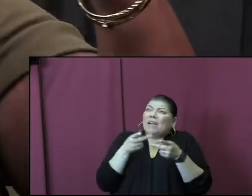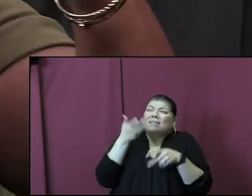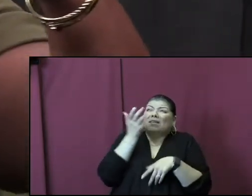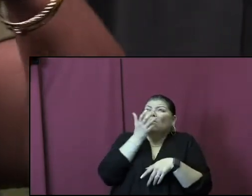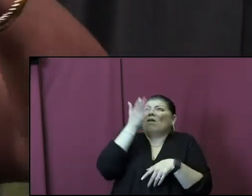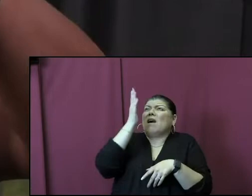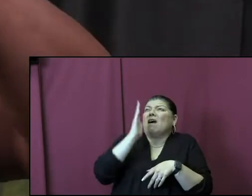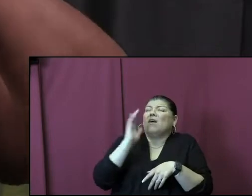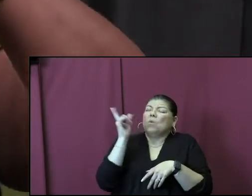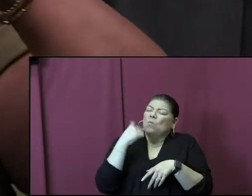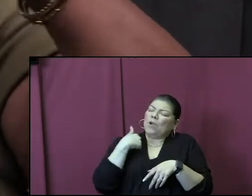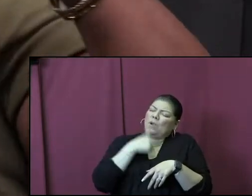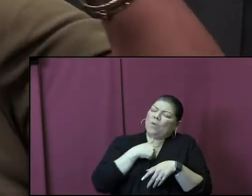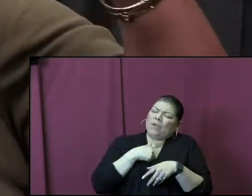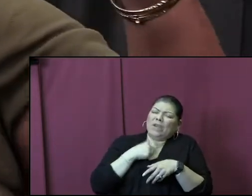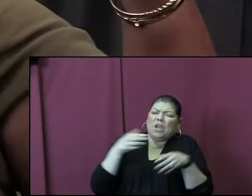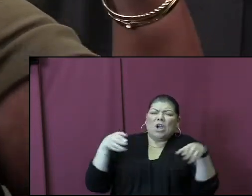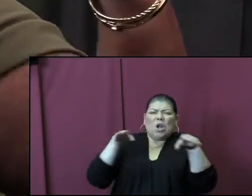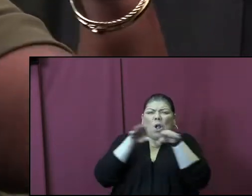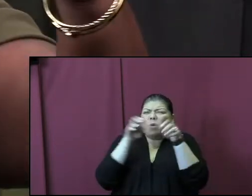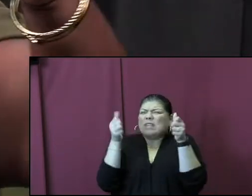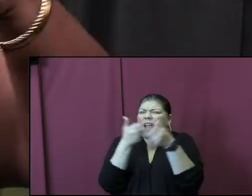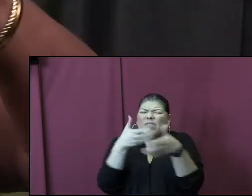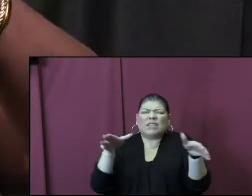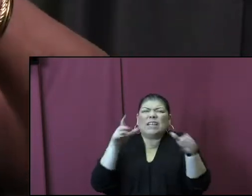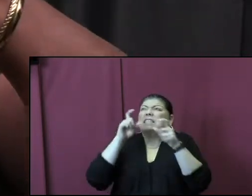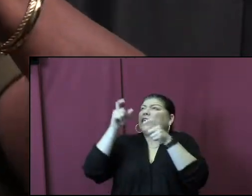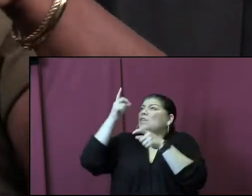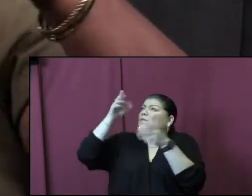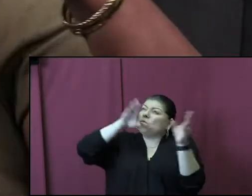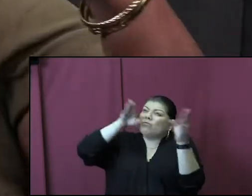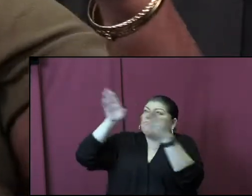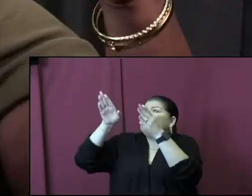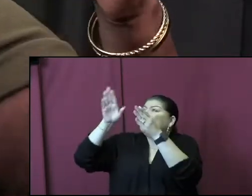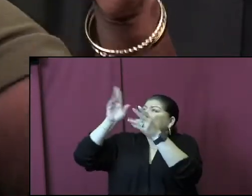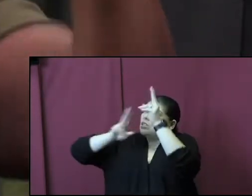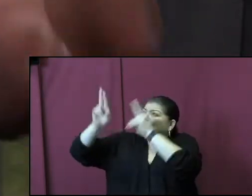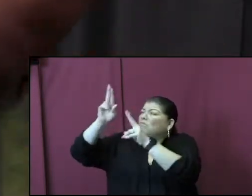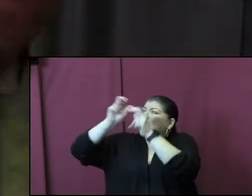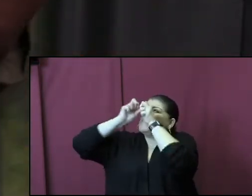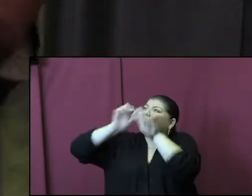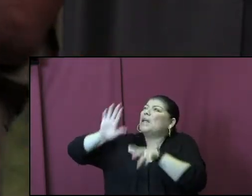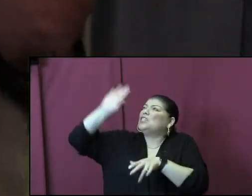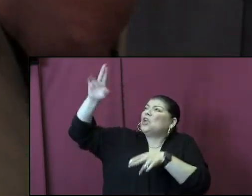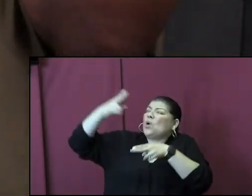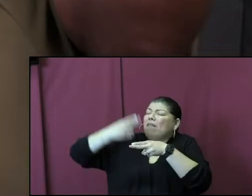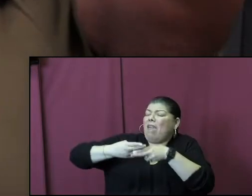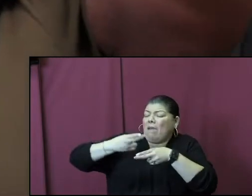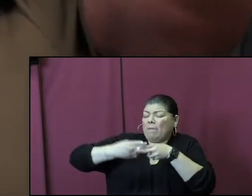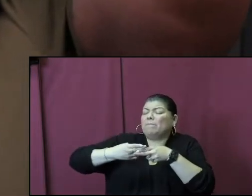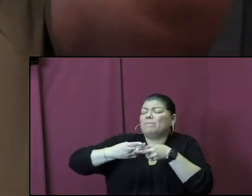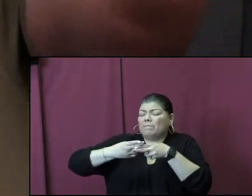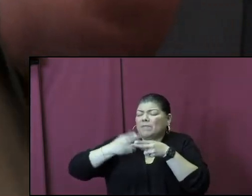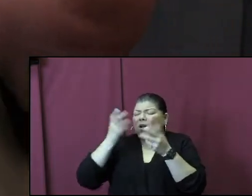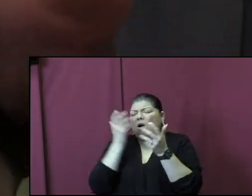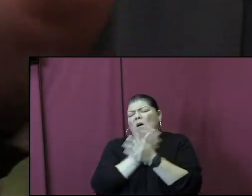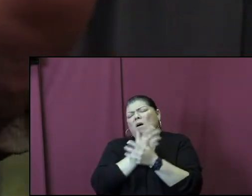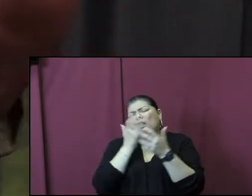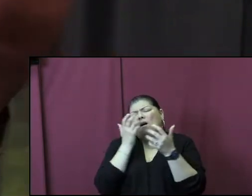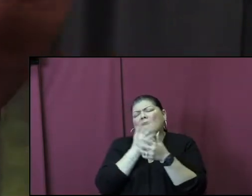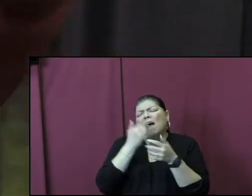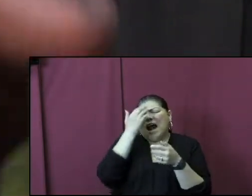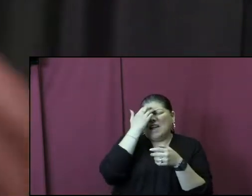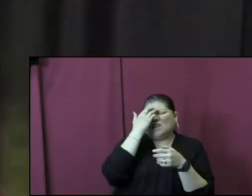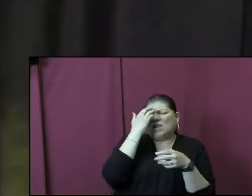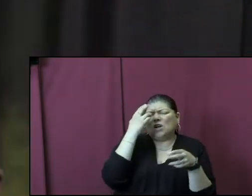place, oh God, where we shut out everything to give you glory and to bless your name. Hey, say,